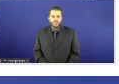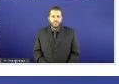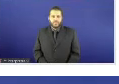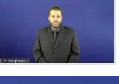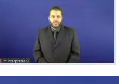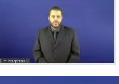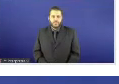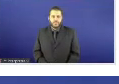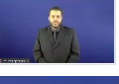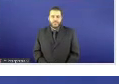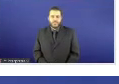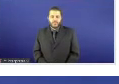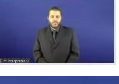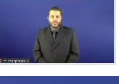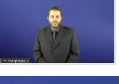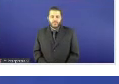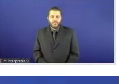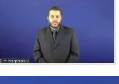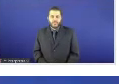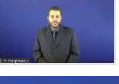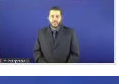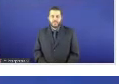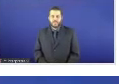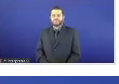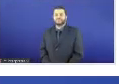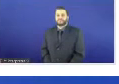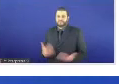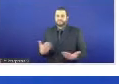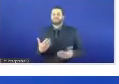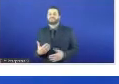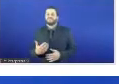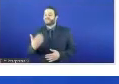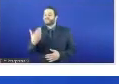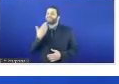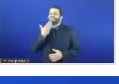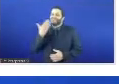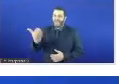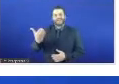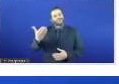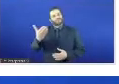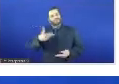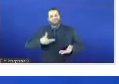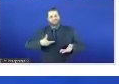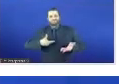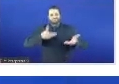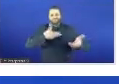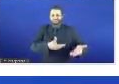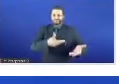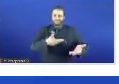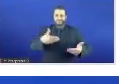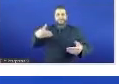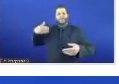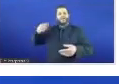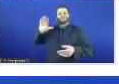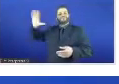Muchísimas gracias. En primer lugar, quisiera agradecer esta invitación a los gobiernos de México y de Francia, así como a